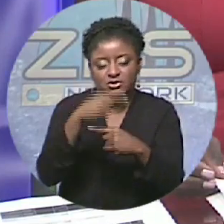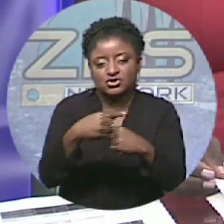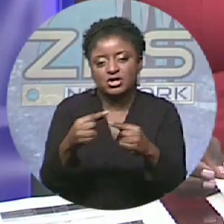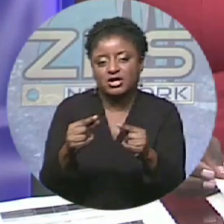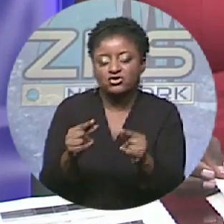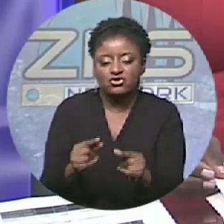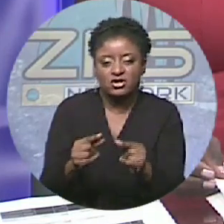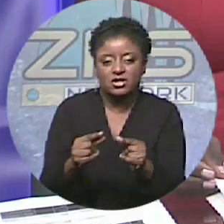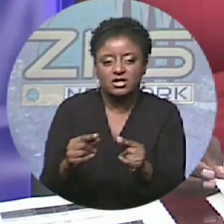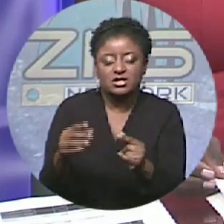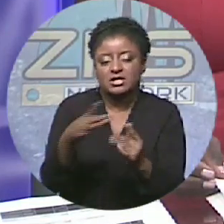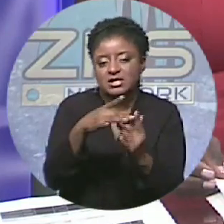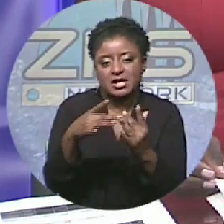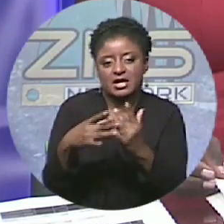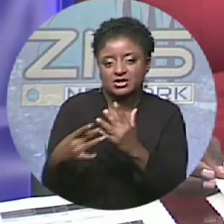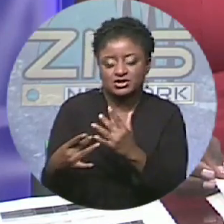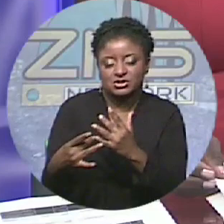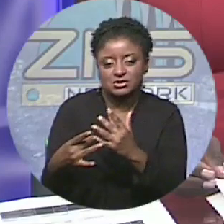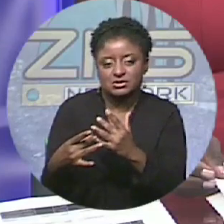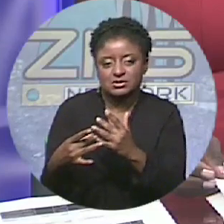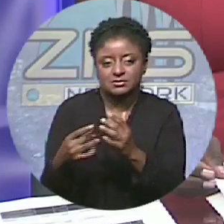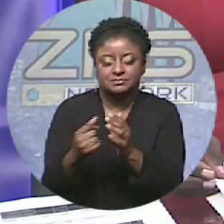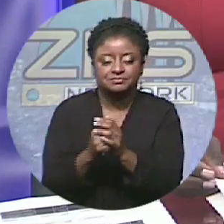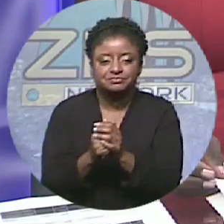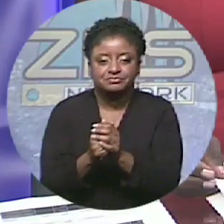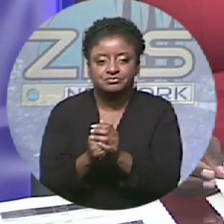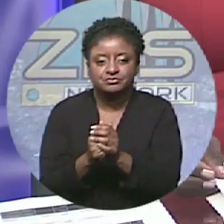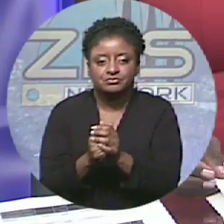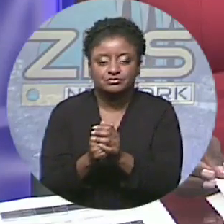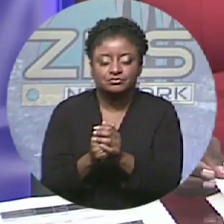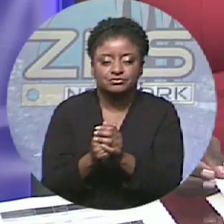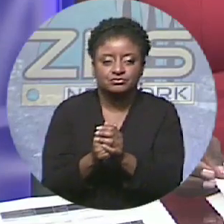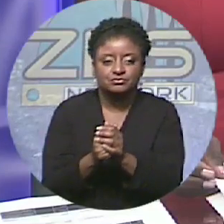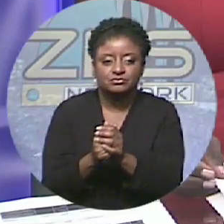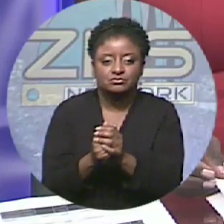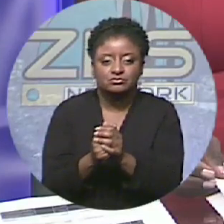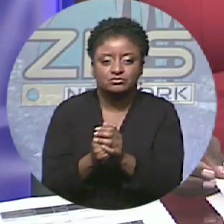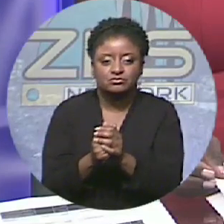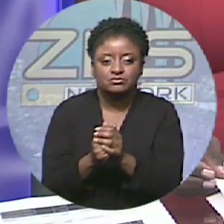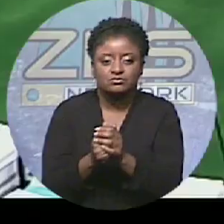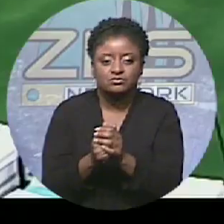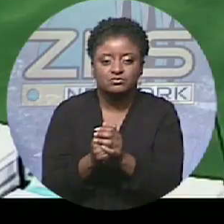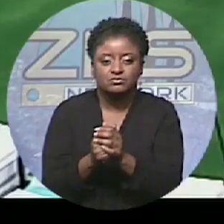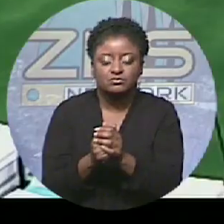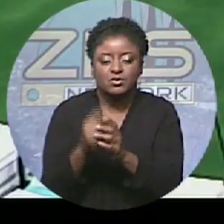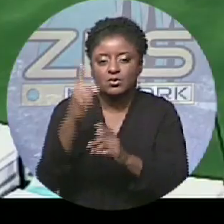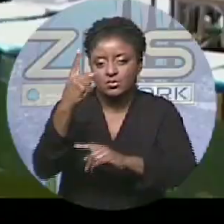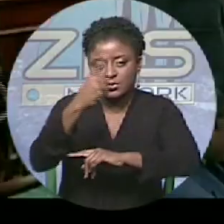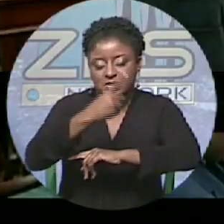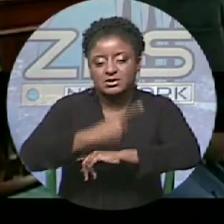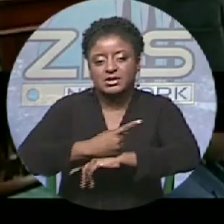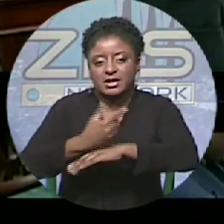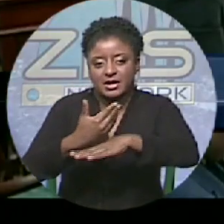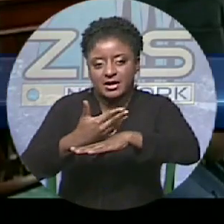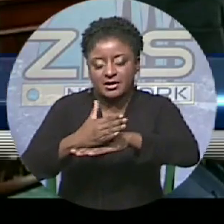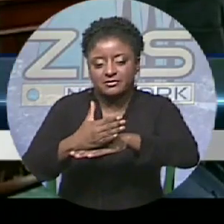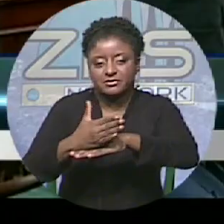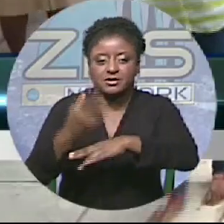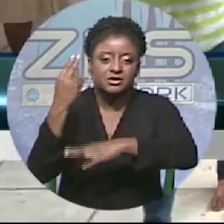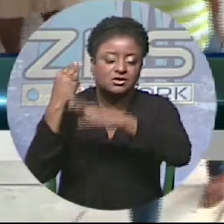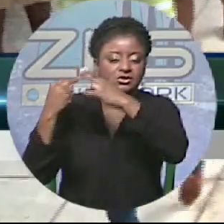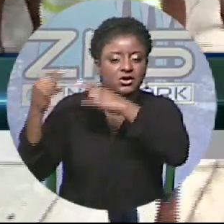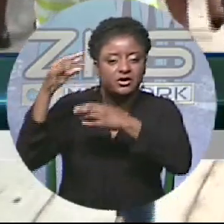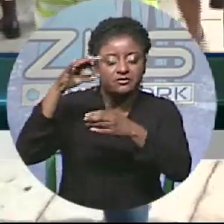morning amidst a voter registration drive put on by the Progressive Liberal Party. A day after that historic vote in Parliament, and